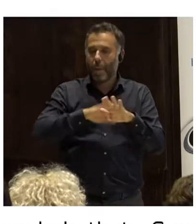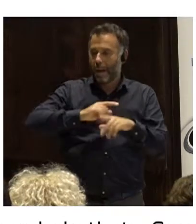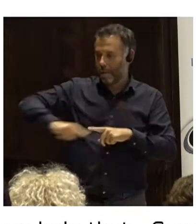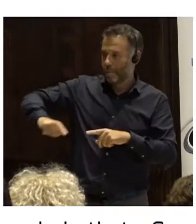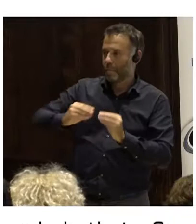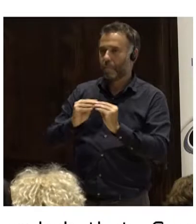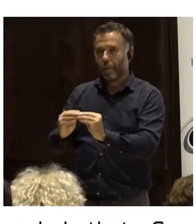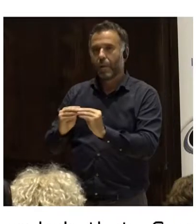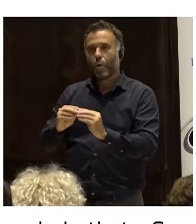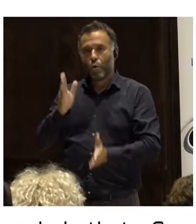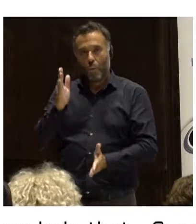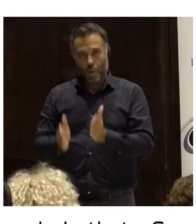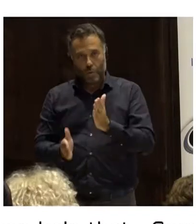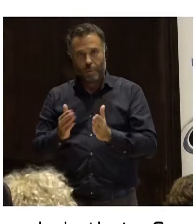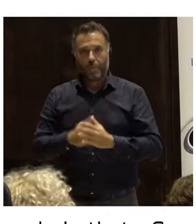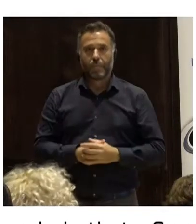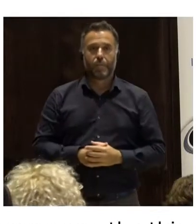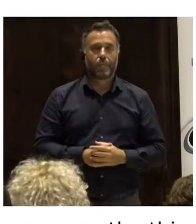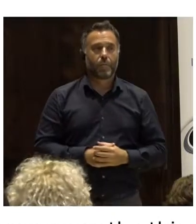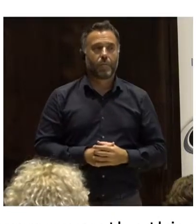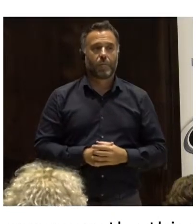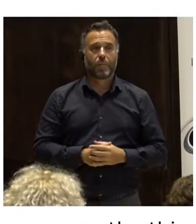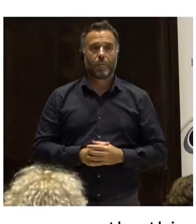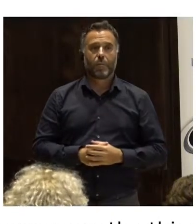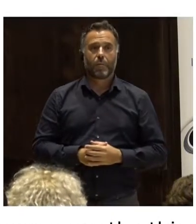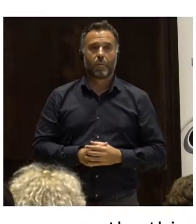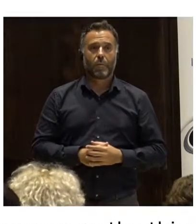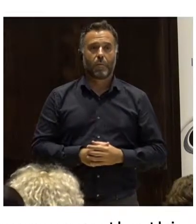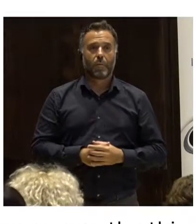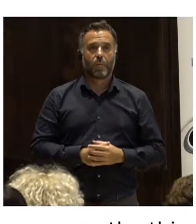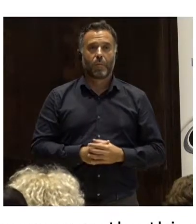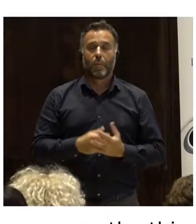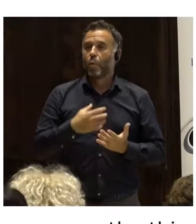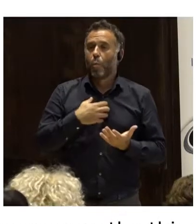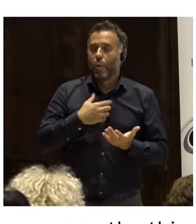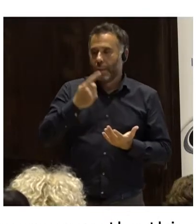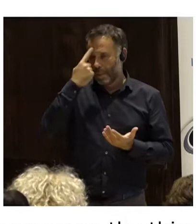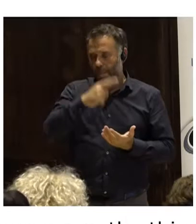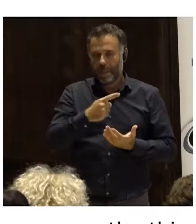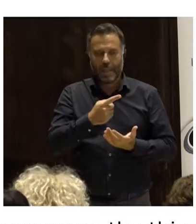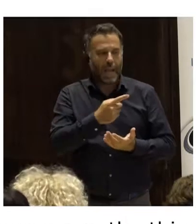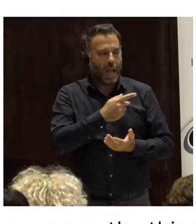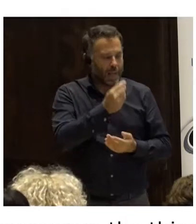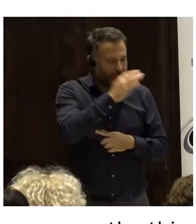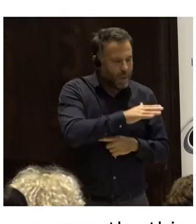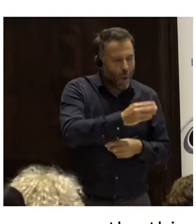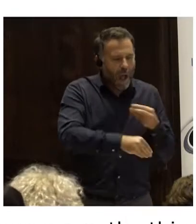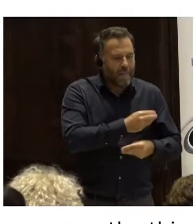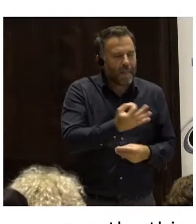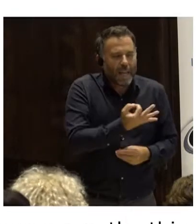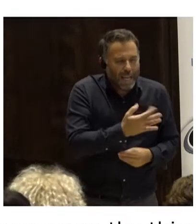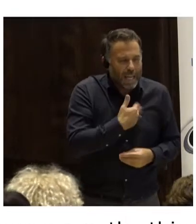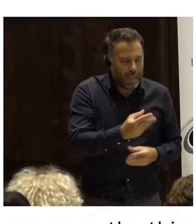a situation knowing absolutely everything that a child wants to do with the toys. And so we